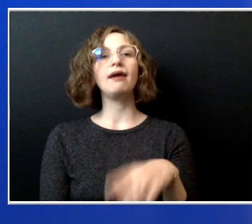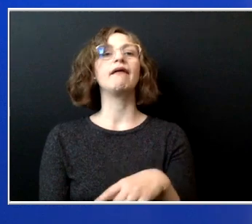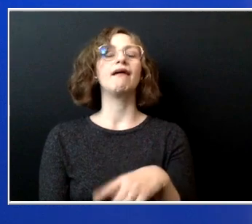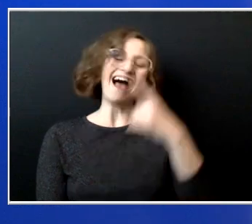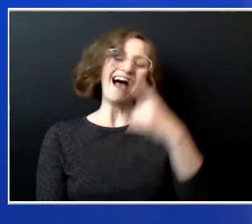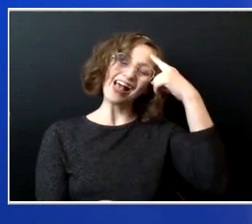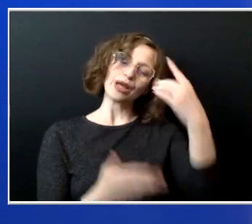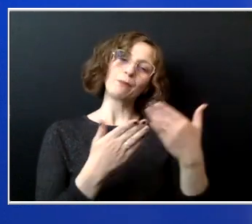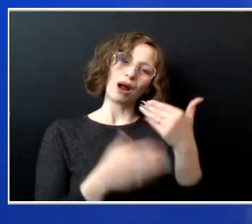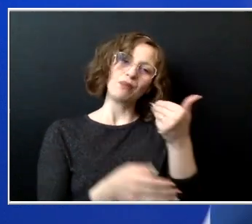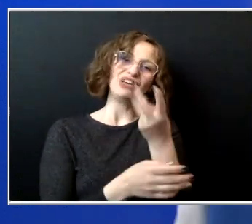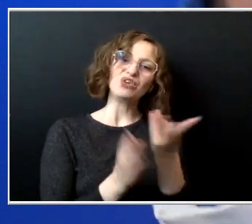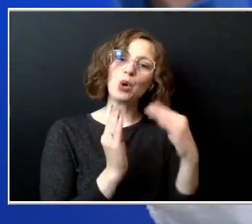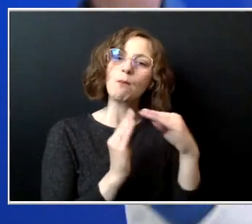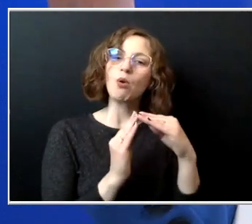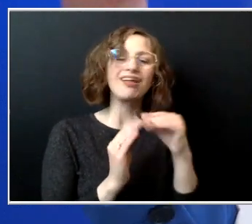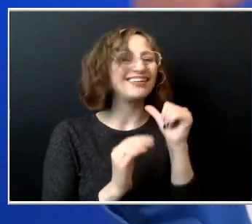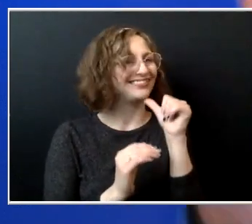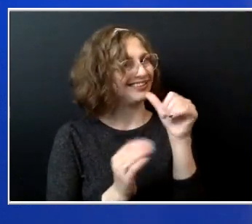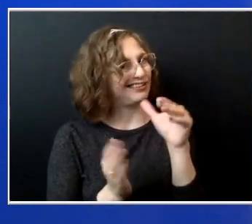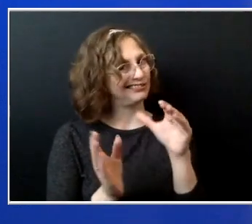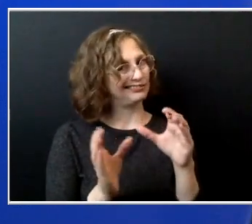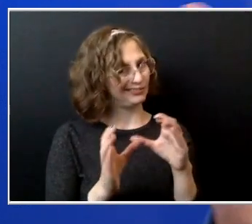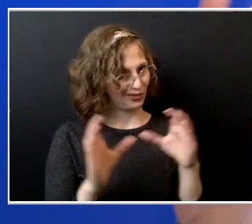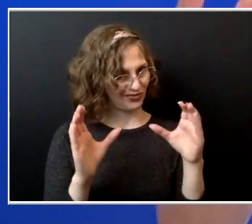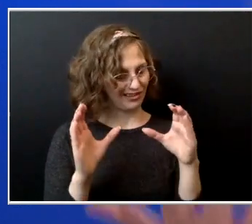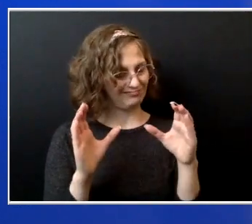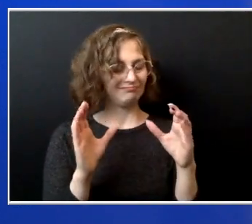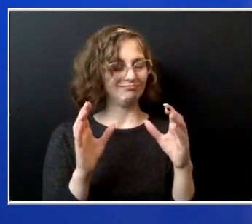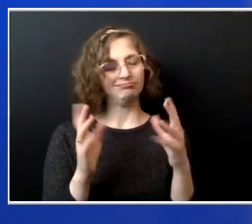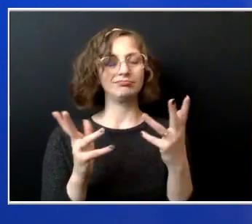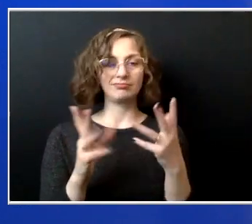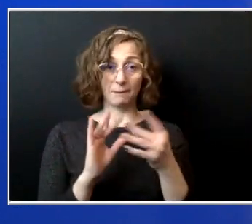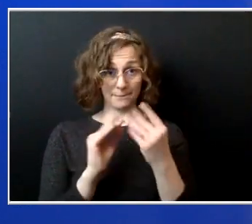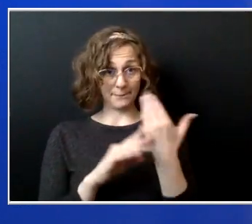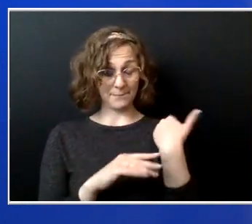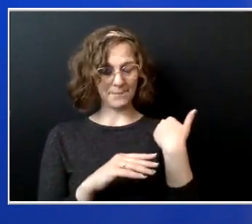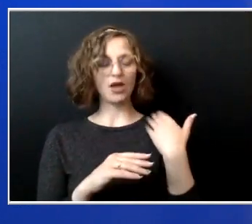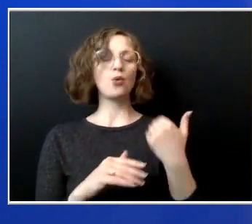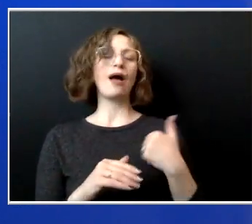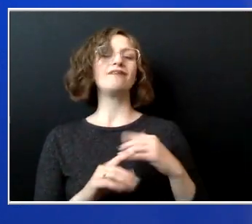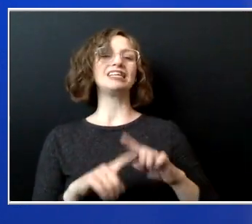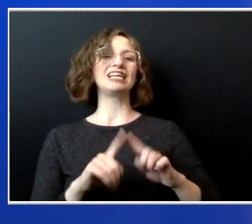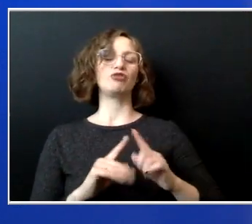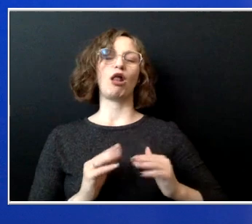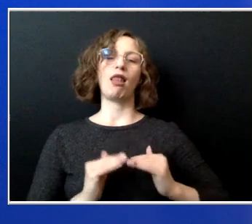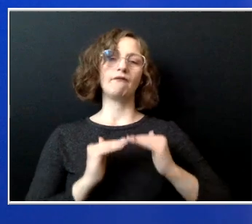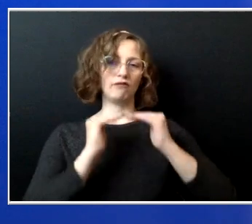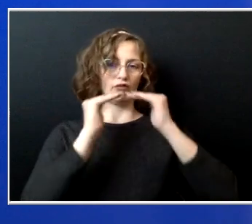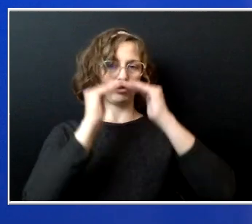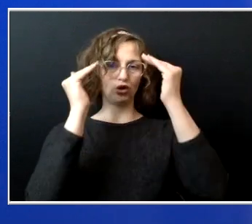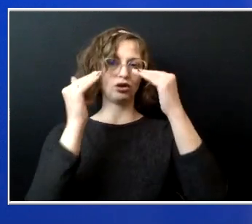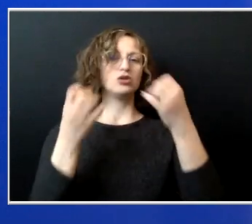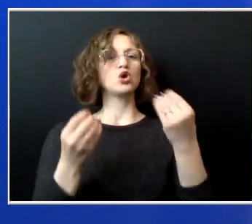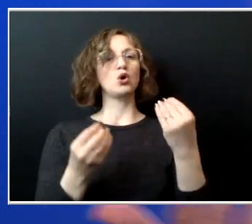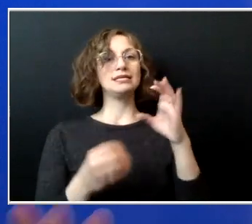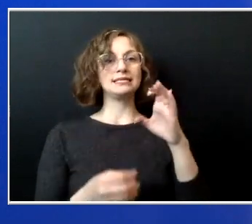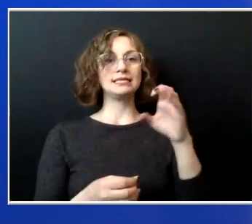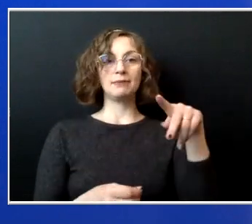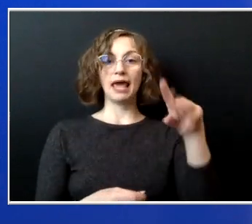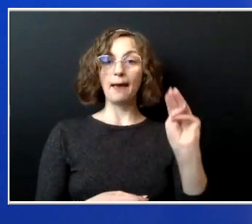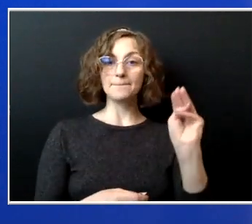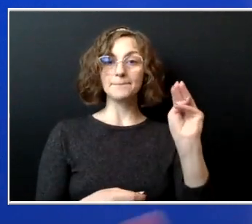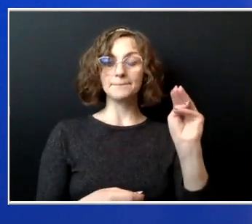certified. As I mentioned, there's sort of levels of midwives, so there are CPMs, professional midwives that don't have